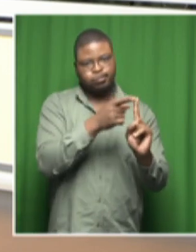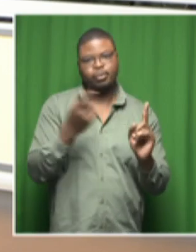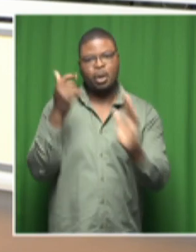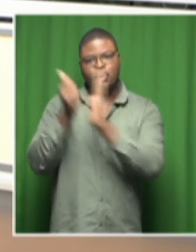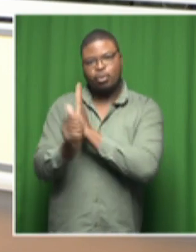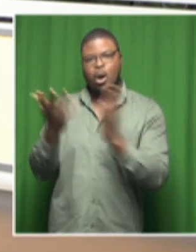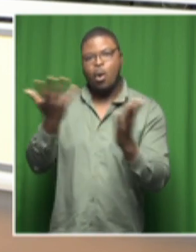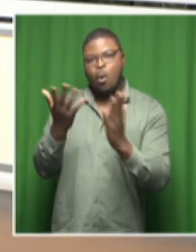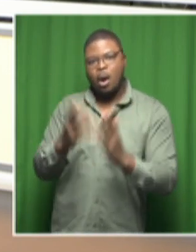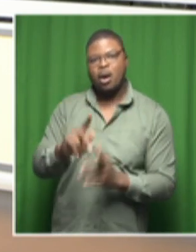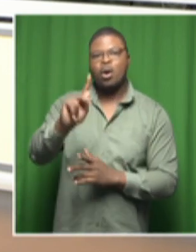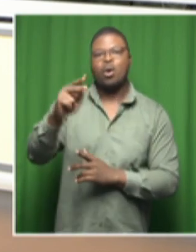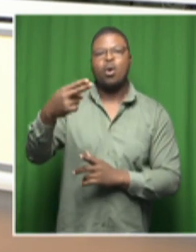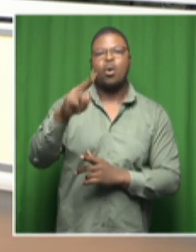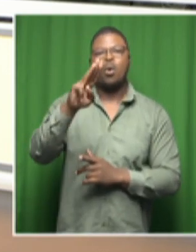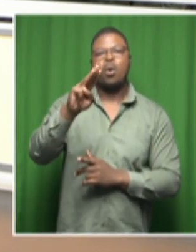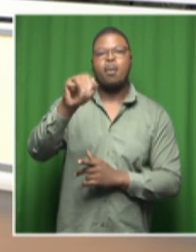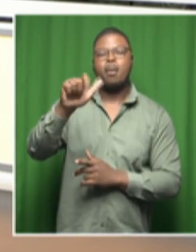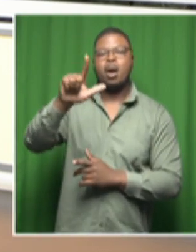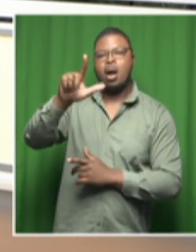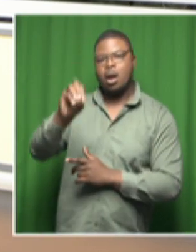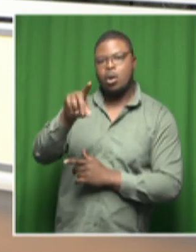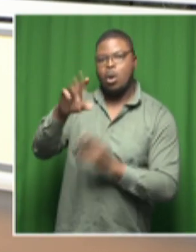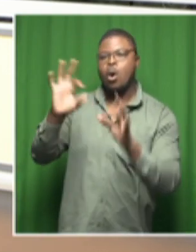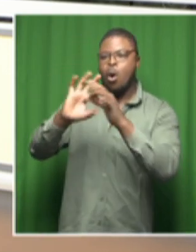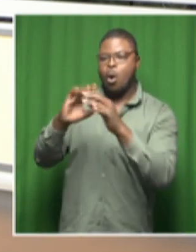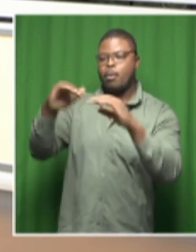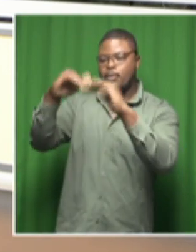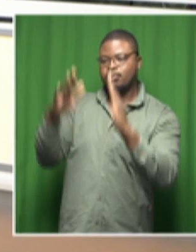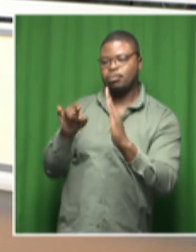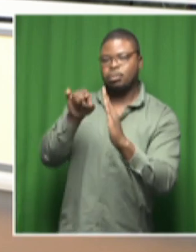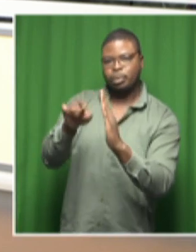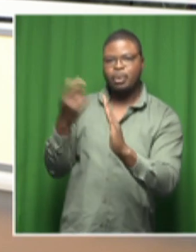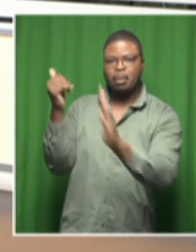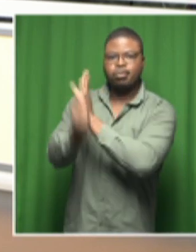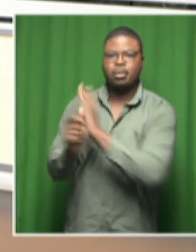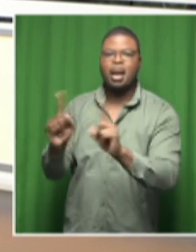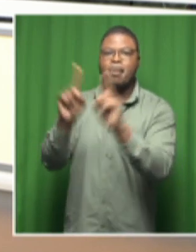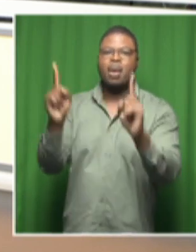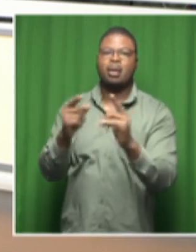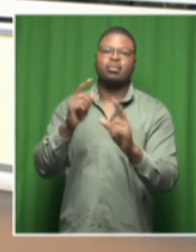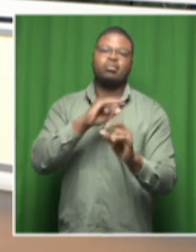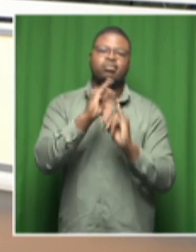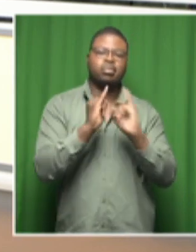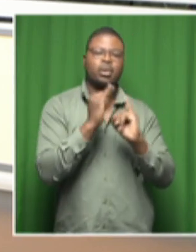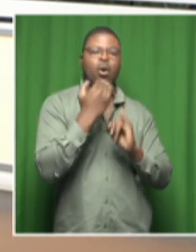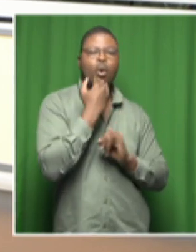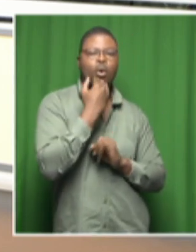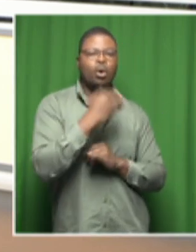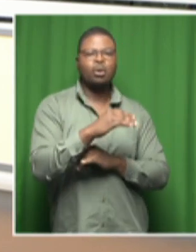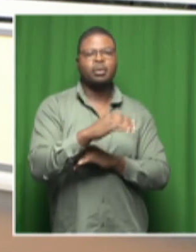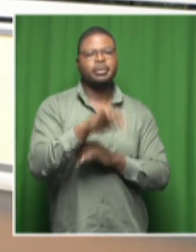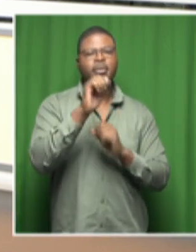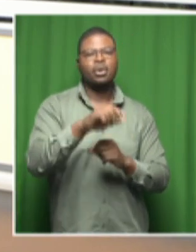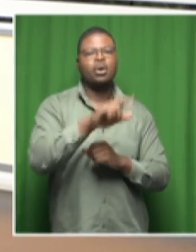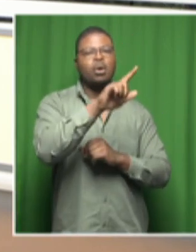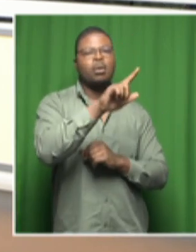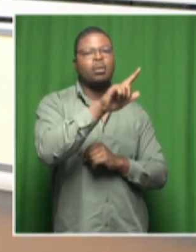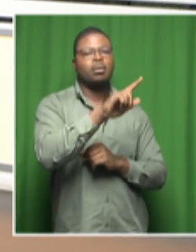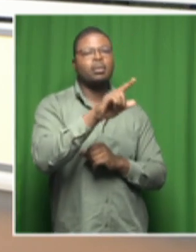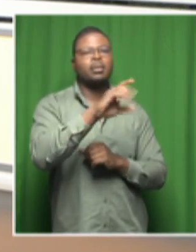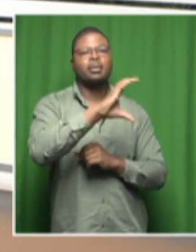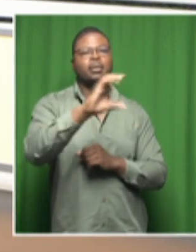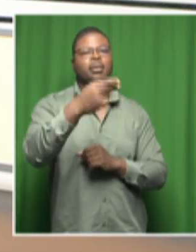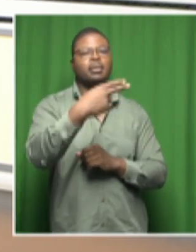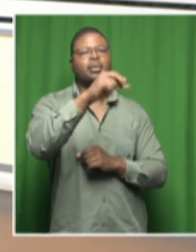Kelly Khumalo's mother, when he was shot and killed. Now, let's cross to our reporter Chriselda Lewis, who's been on this beat for us, and